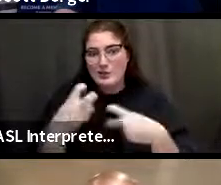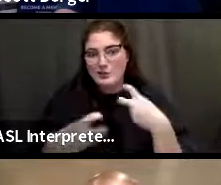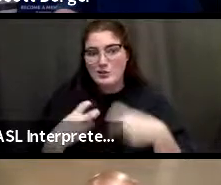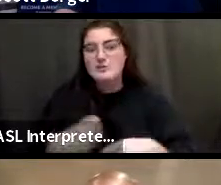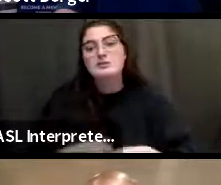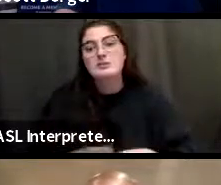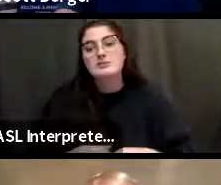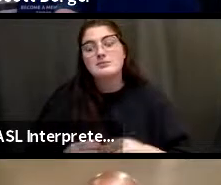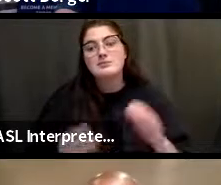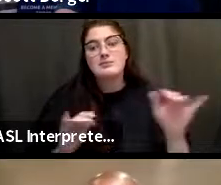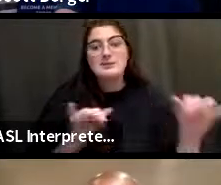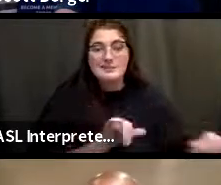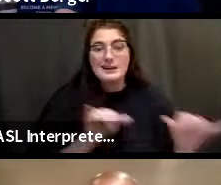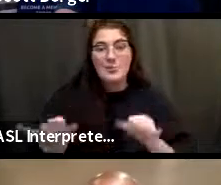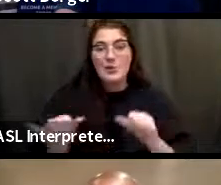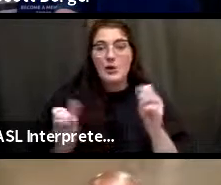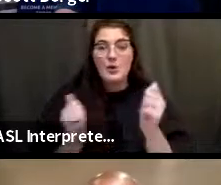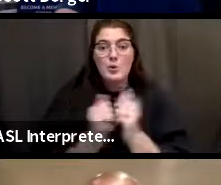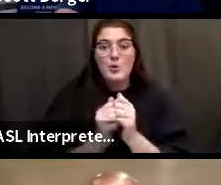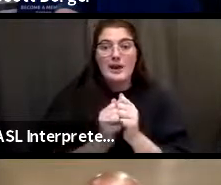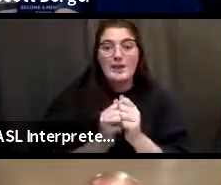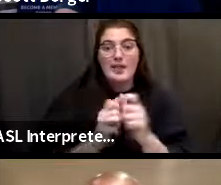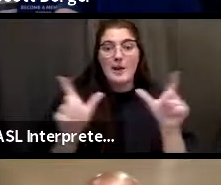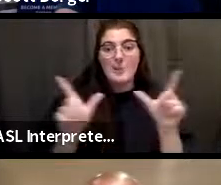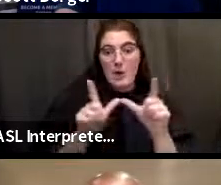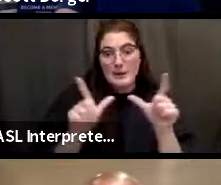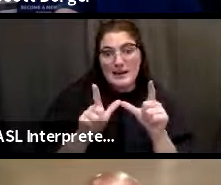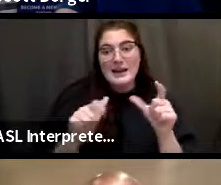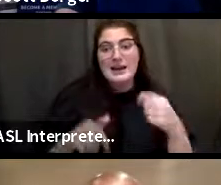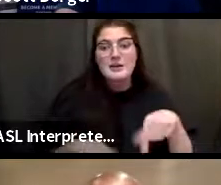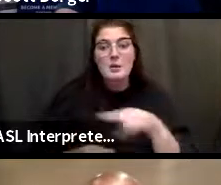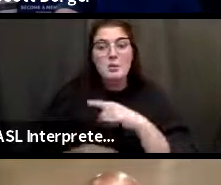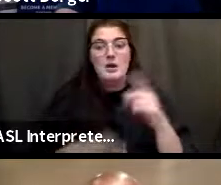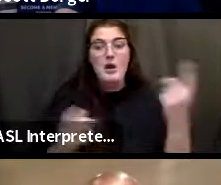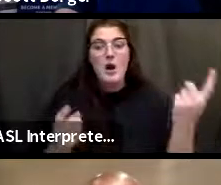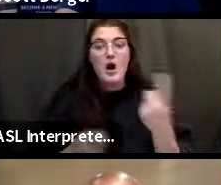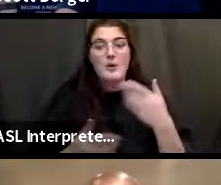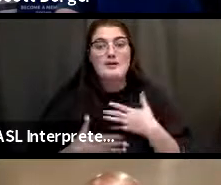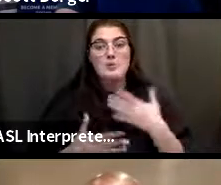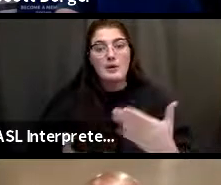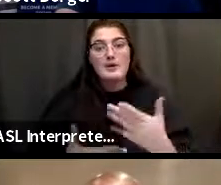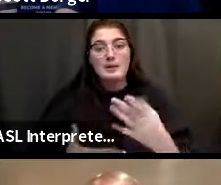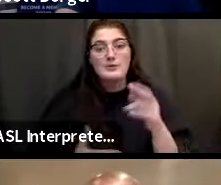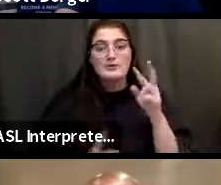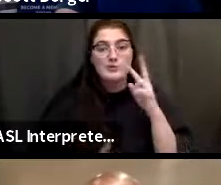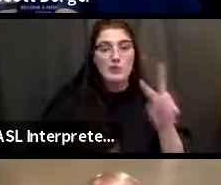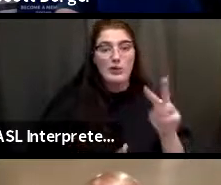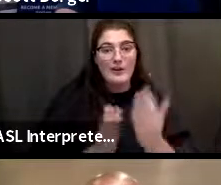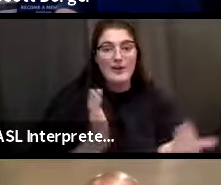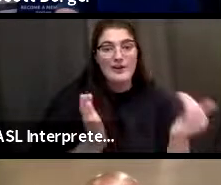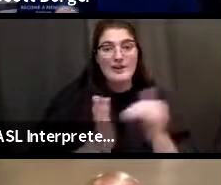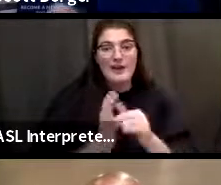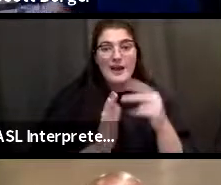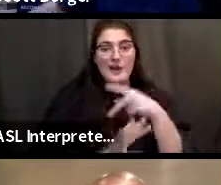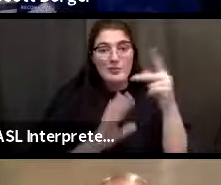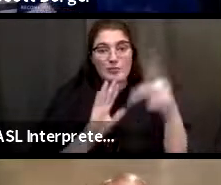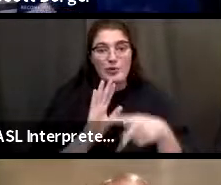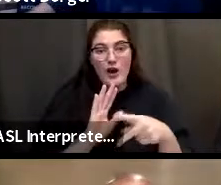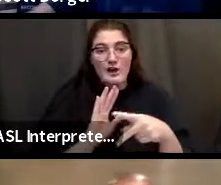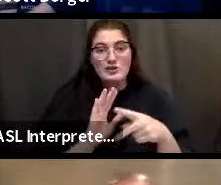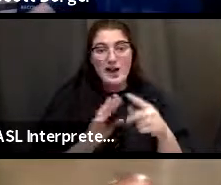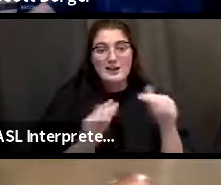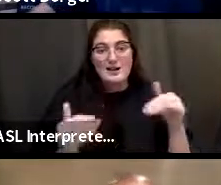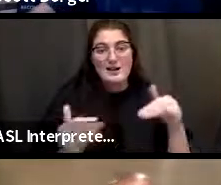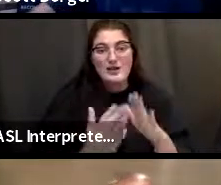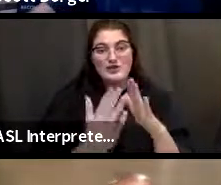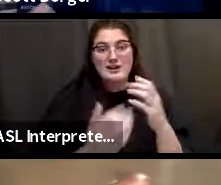Similarly, when it comes to permitting, we are always willing to relook at a project and address